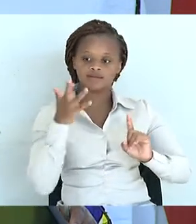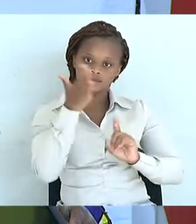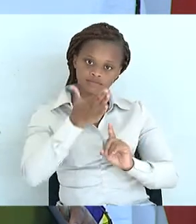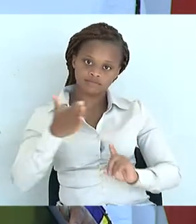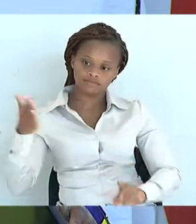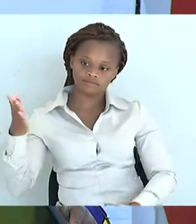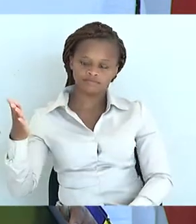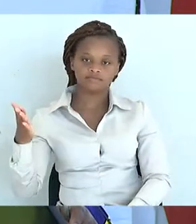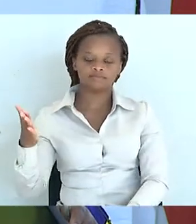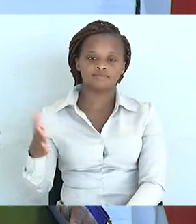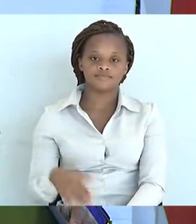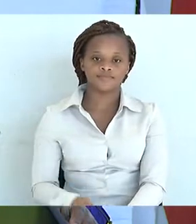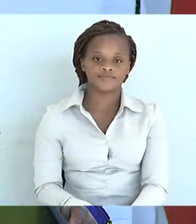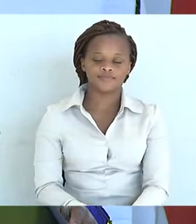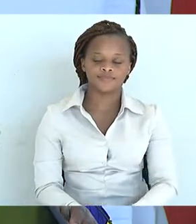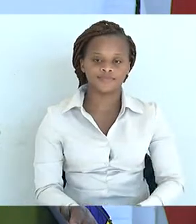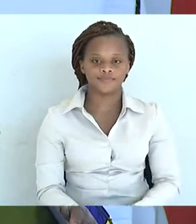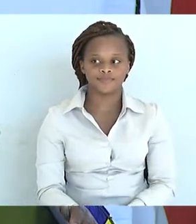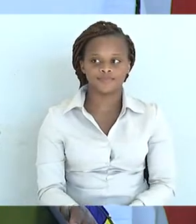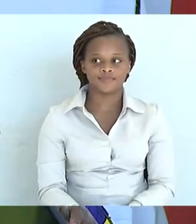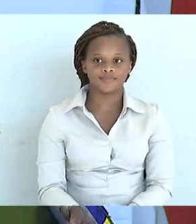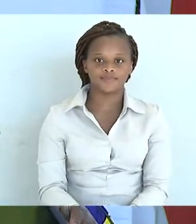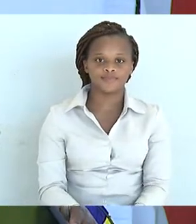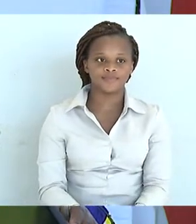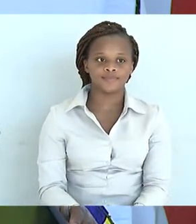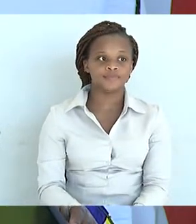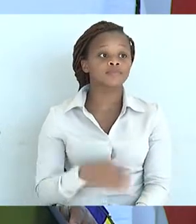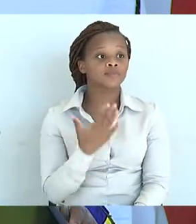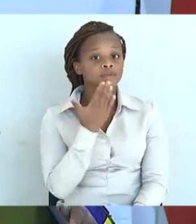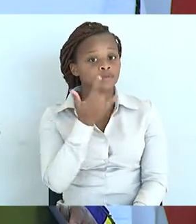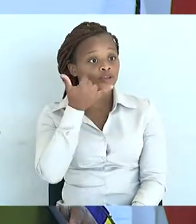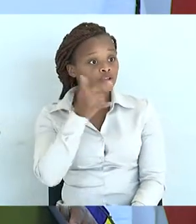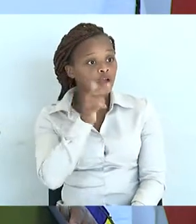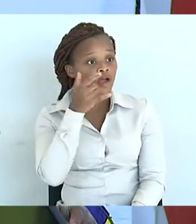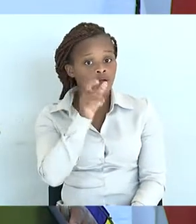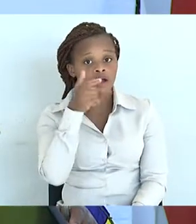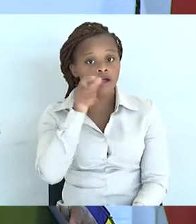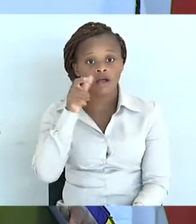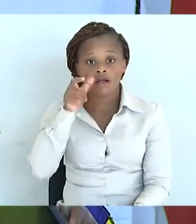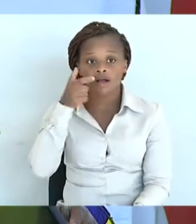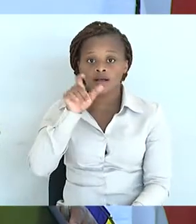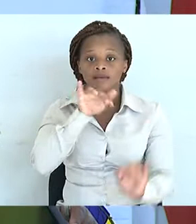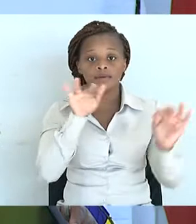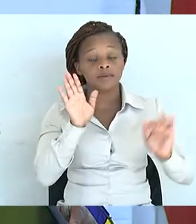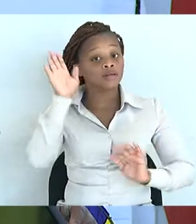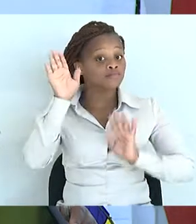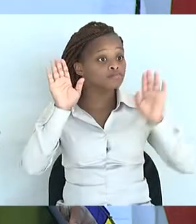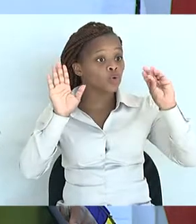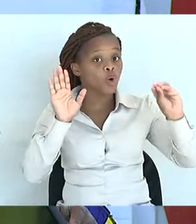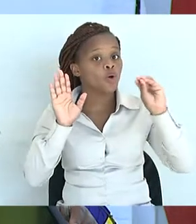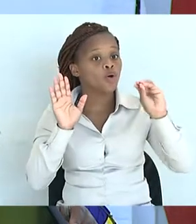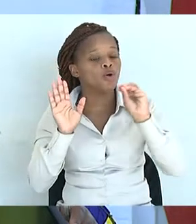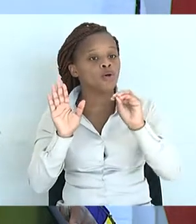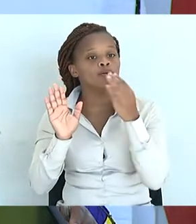ngicela ningibhekele ukuthi ikhona izandla ephakeme.